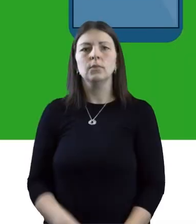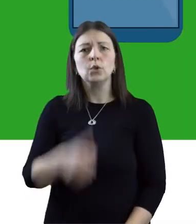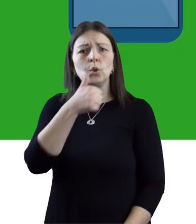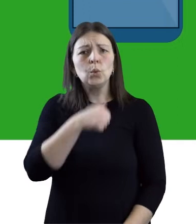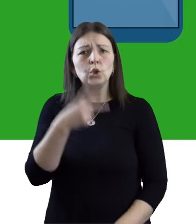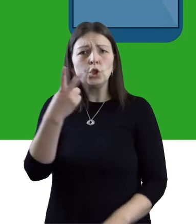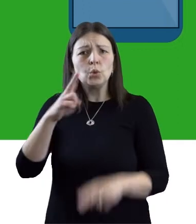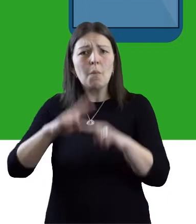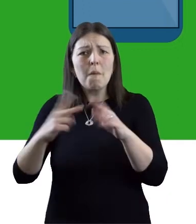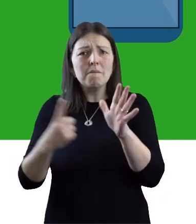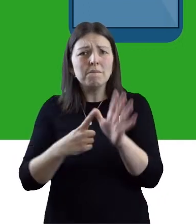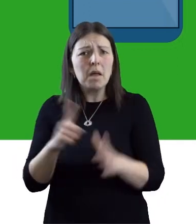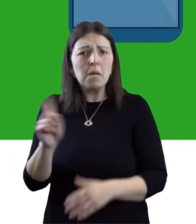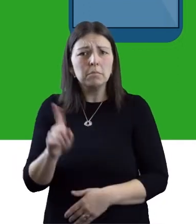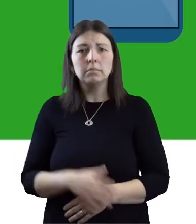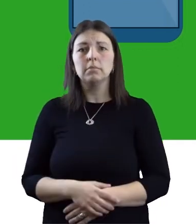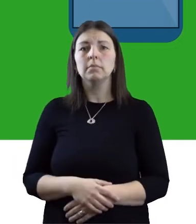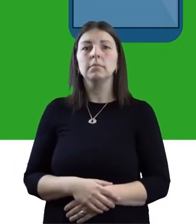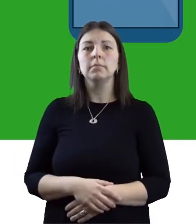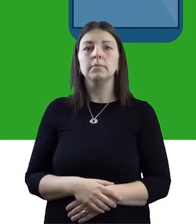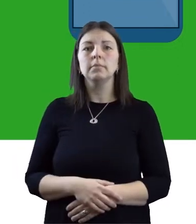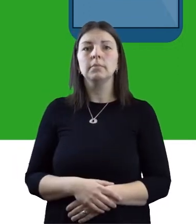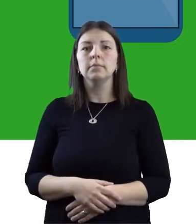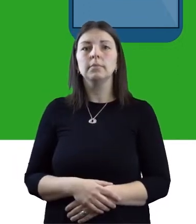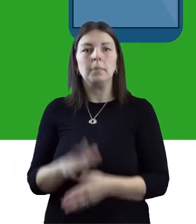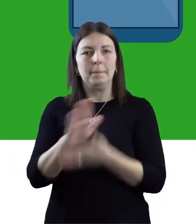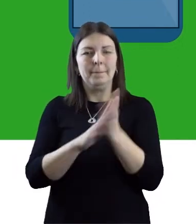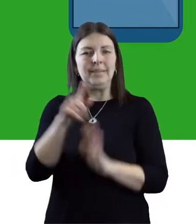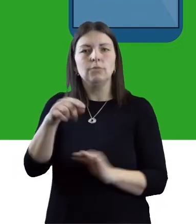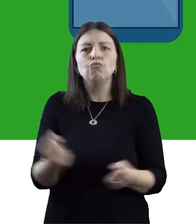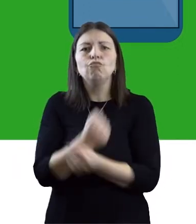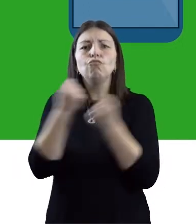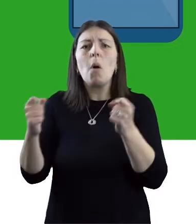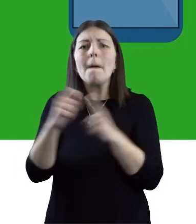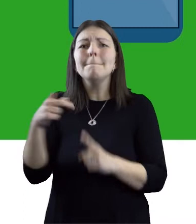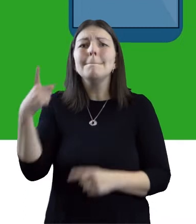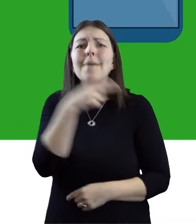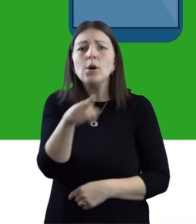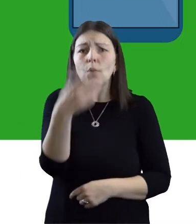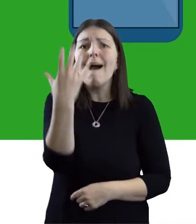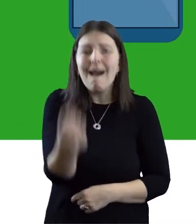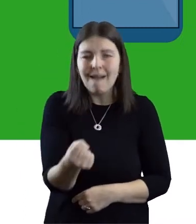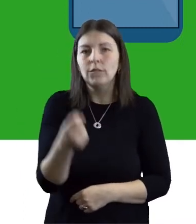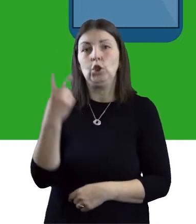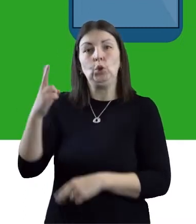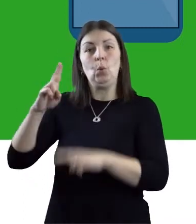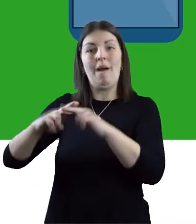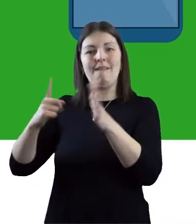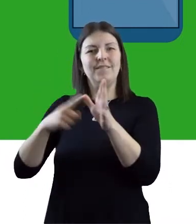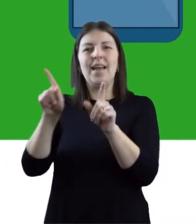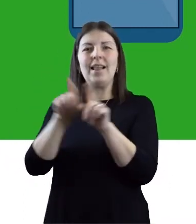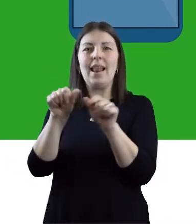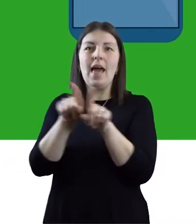Two-factor authentication is also known as two-step verification or multi-factor authentication, and is offered by many